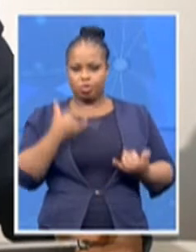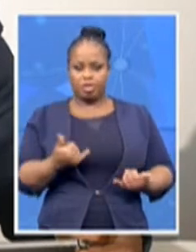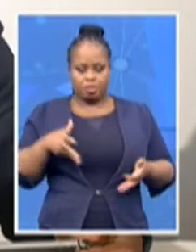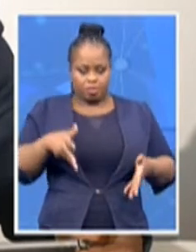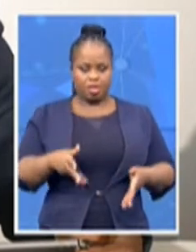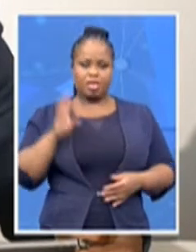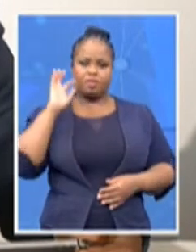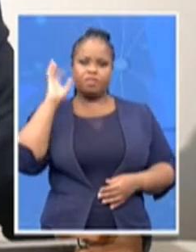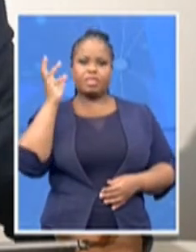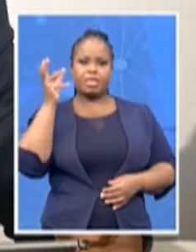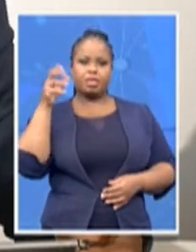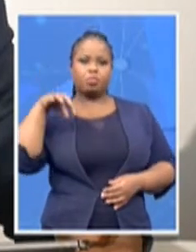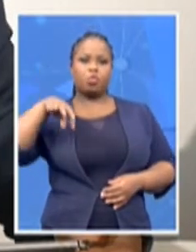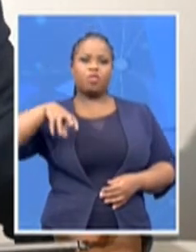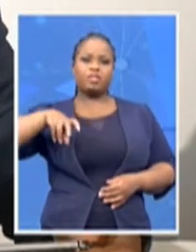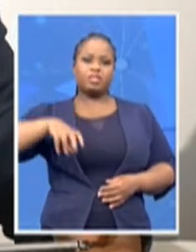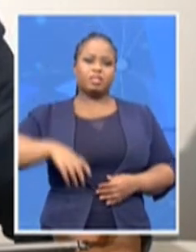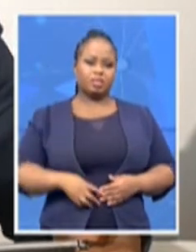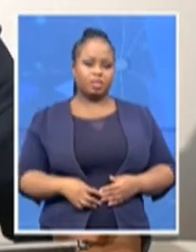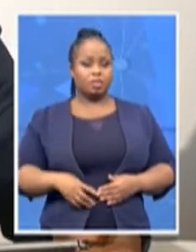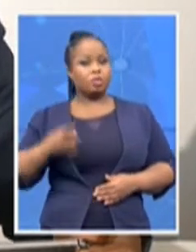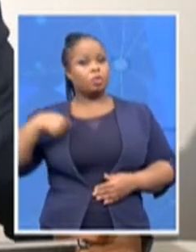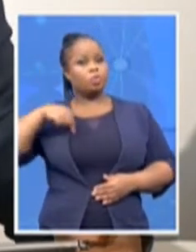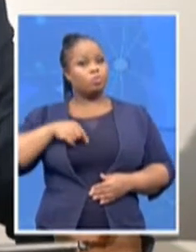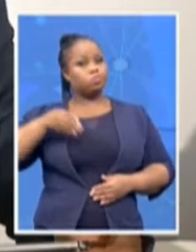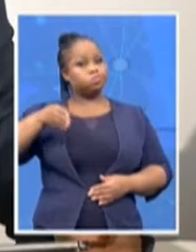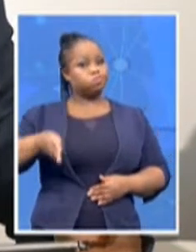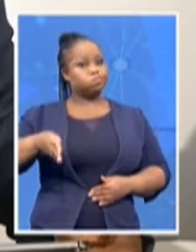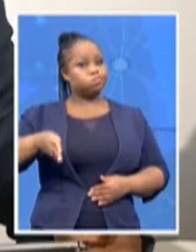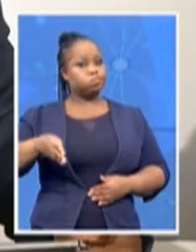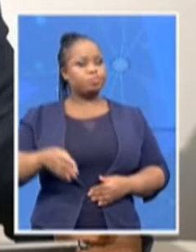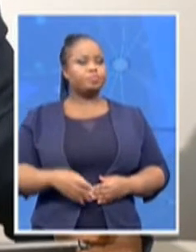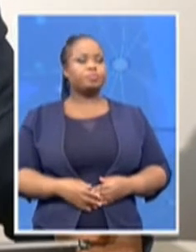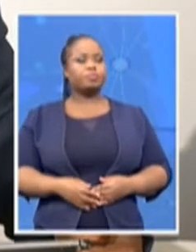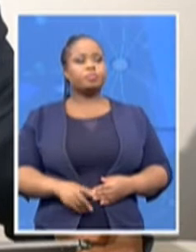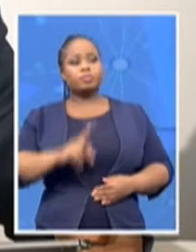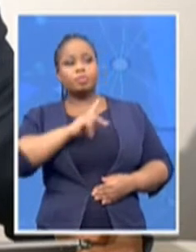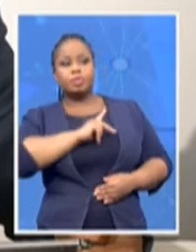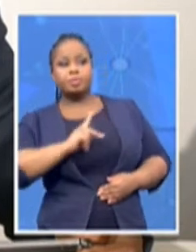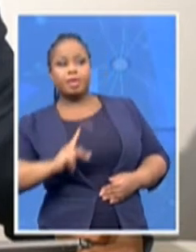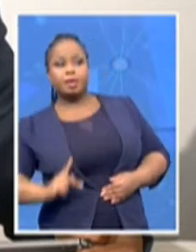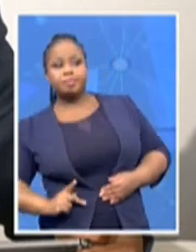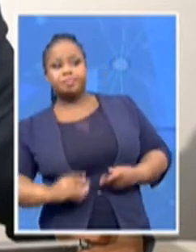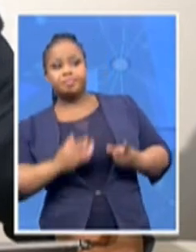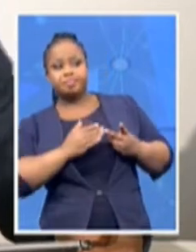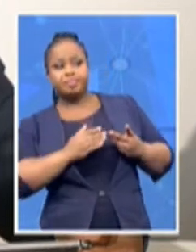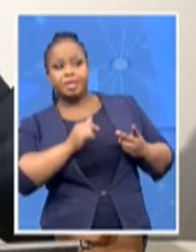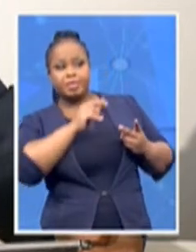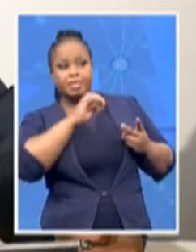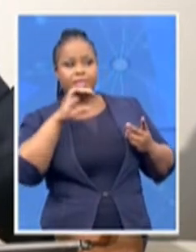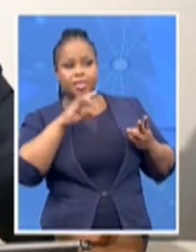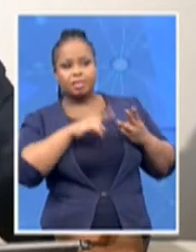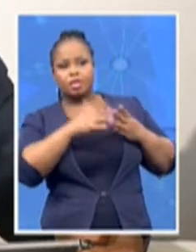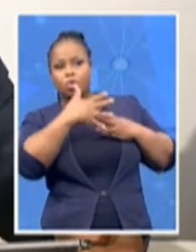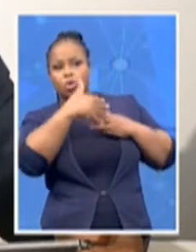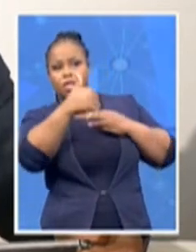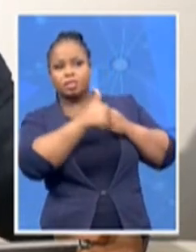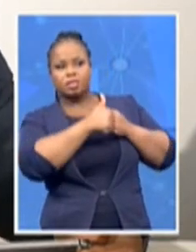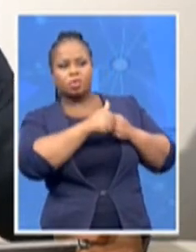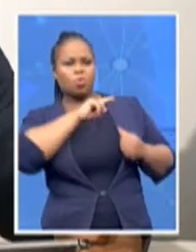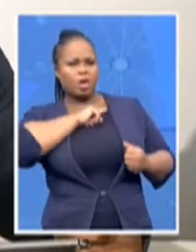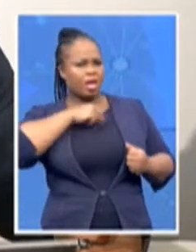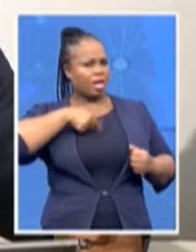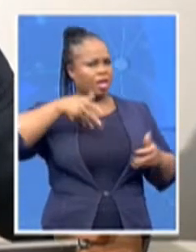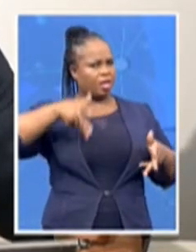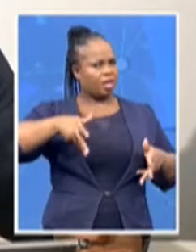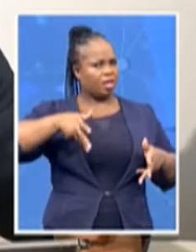here, Premier and MEC and other colleagues, is really to come and acknowledge the good work